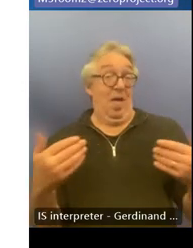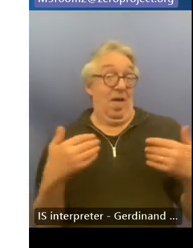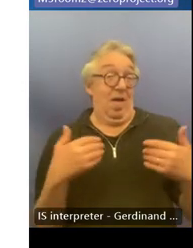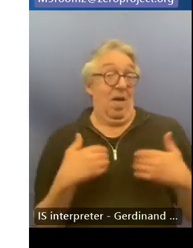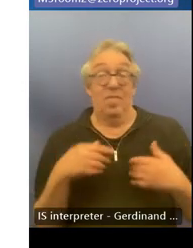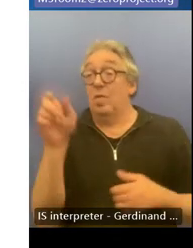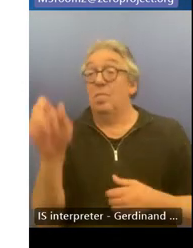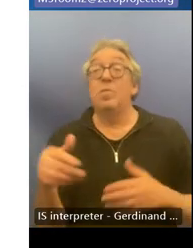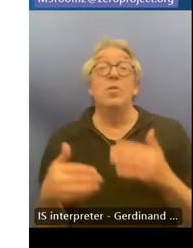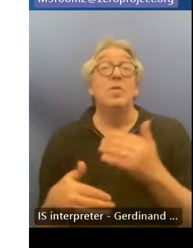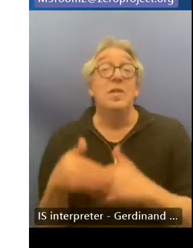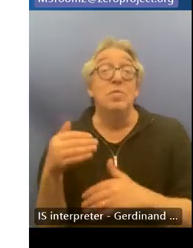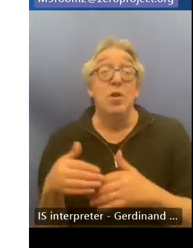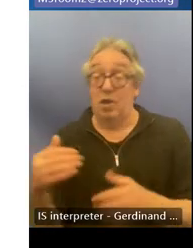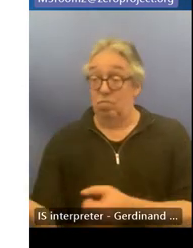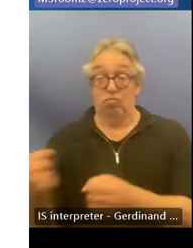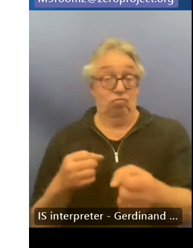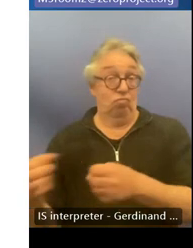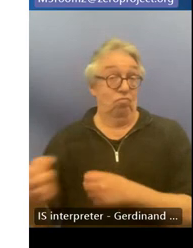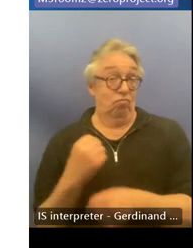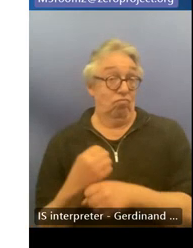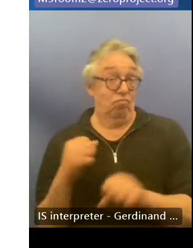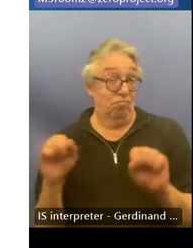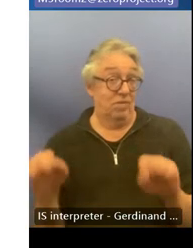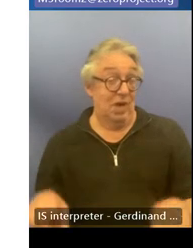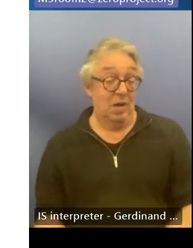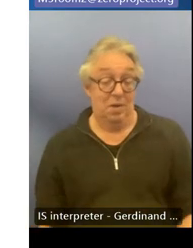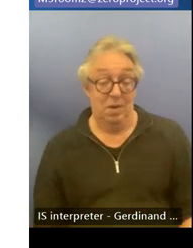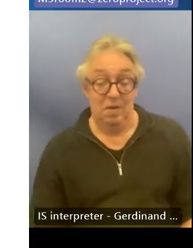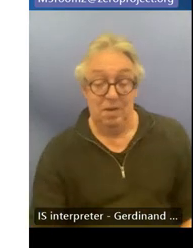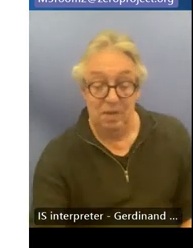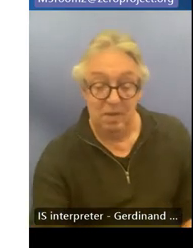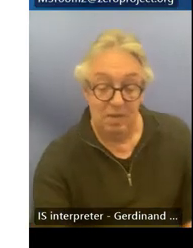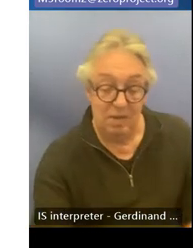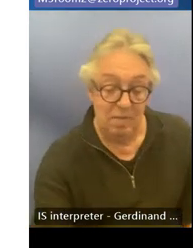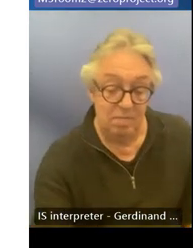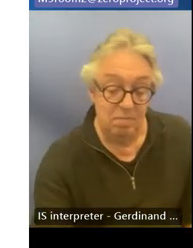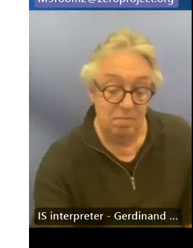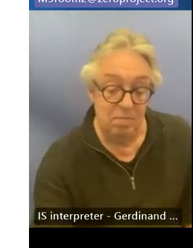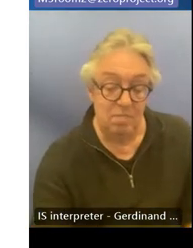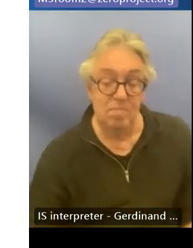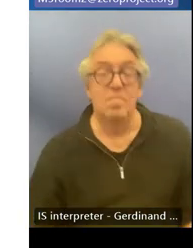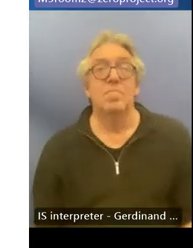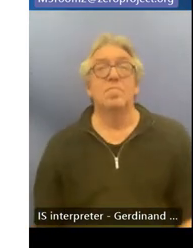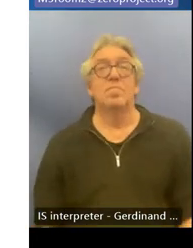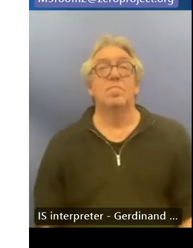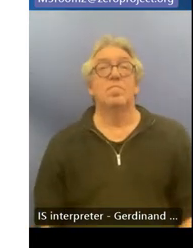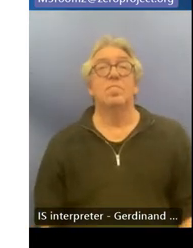disabilities. We work with another and not work on eye level.